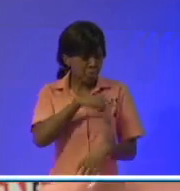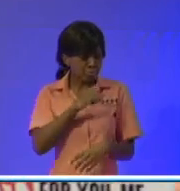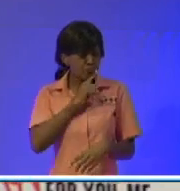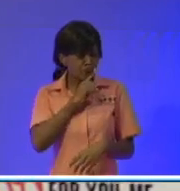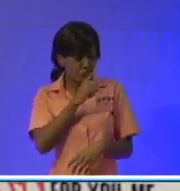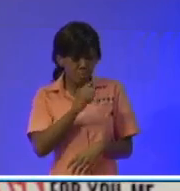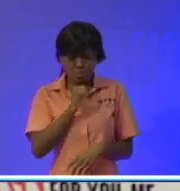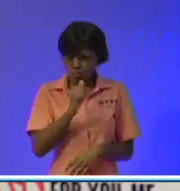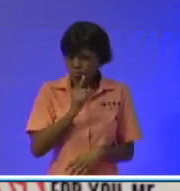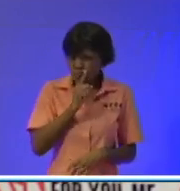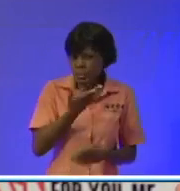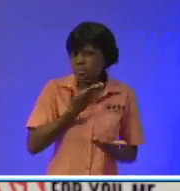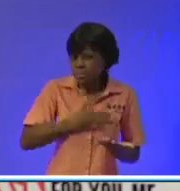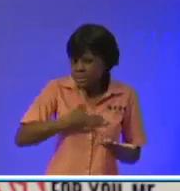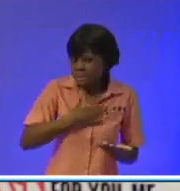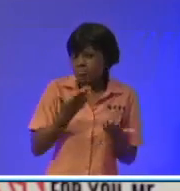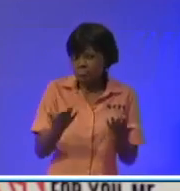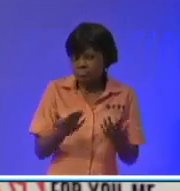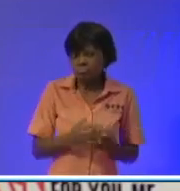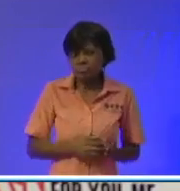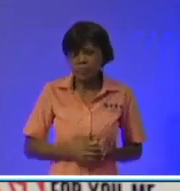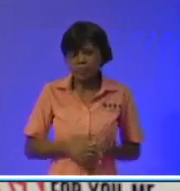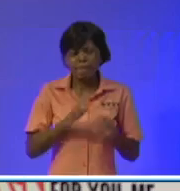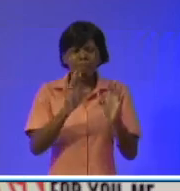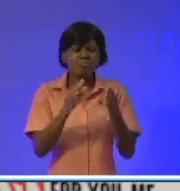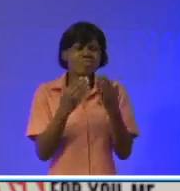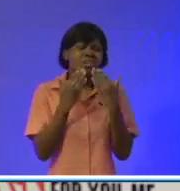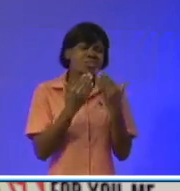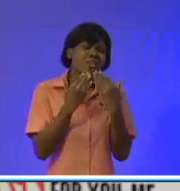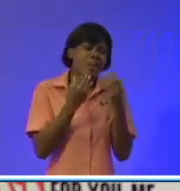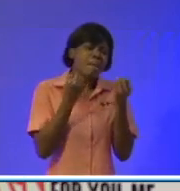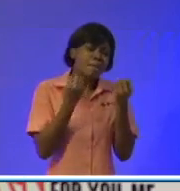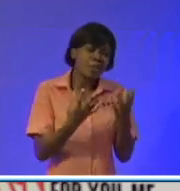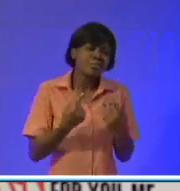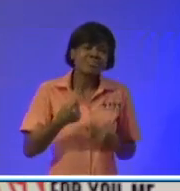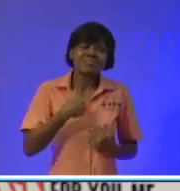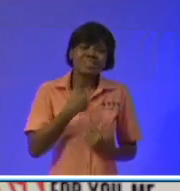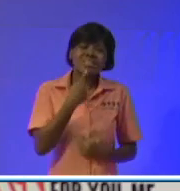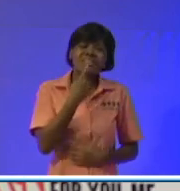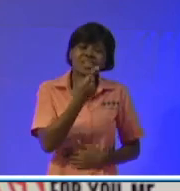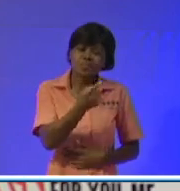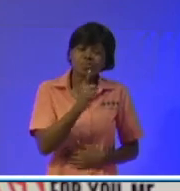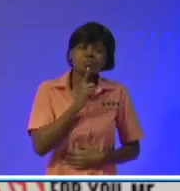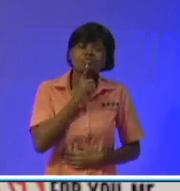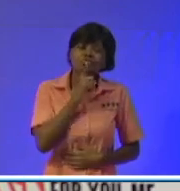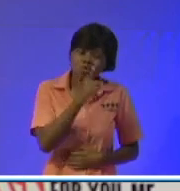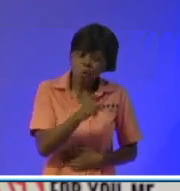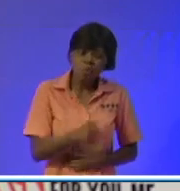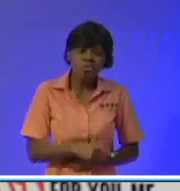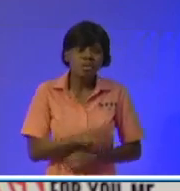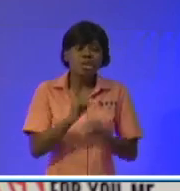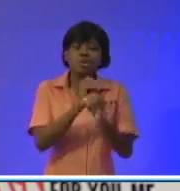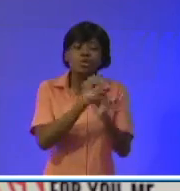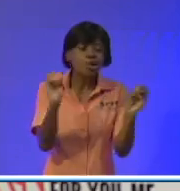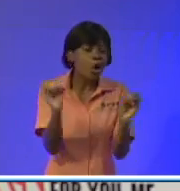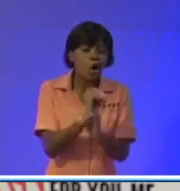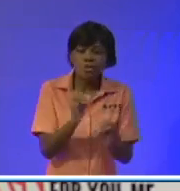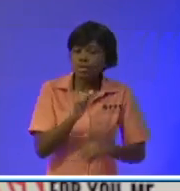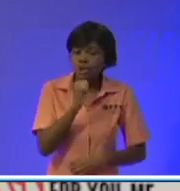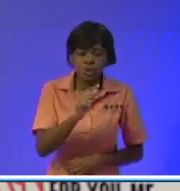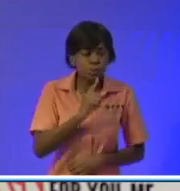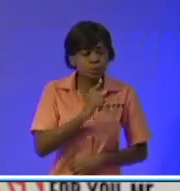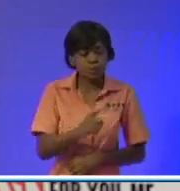Thank you. Thank you very much. So I could confirm to you there's absolutely no shortage of COVID testing kits in Trinidad and